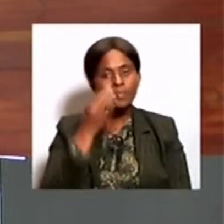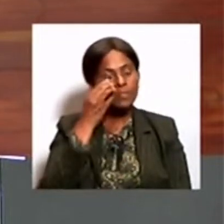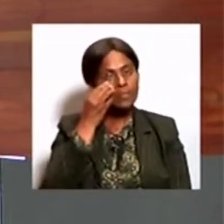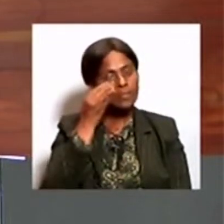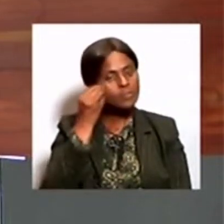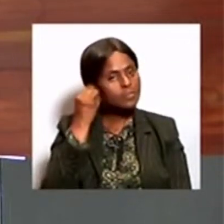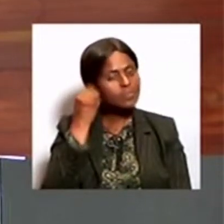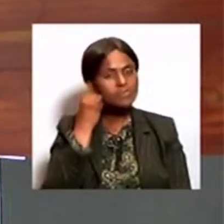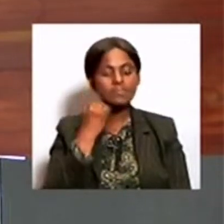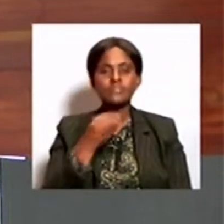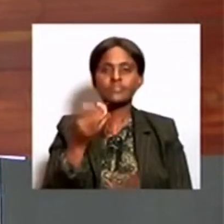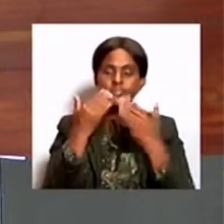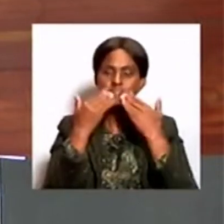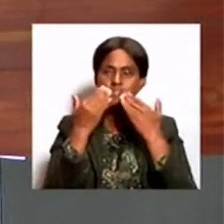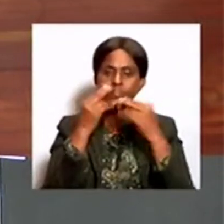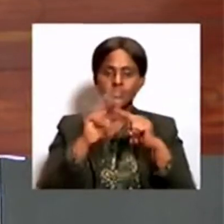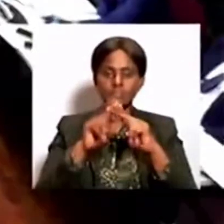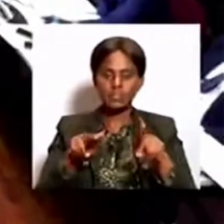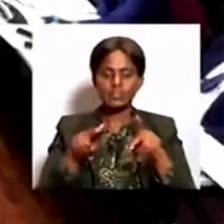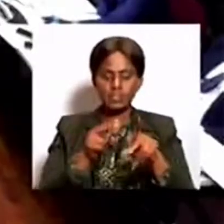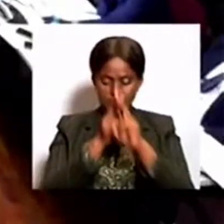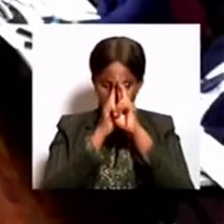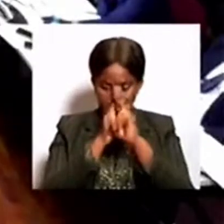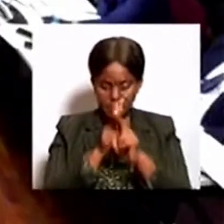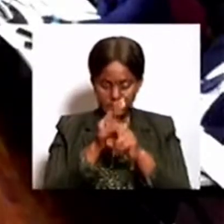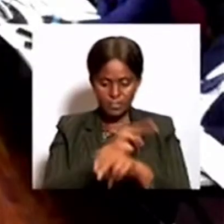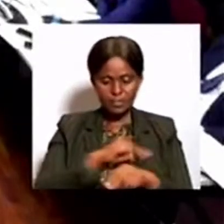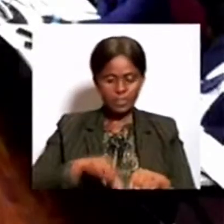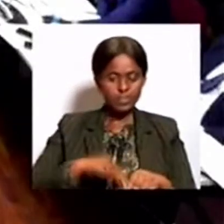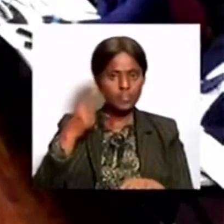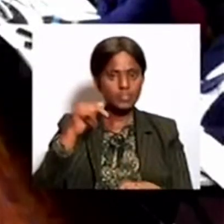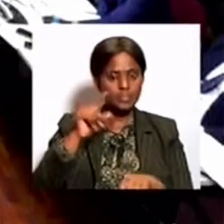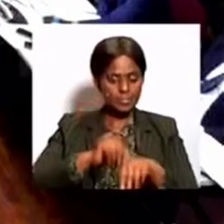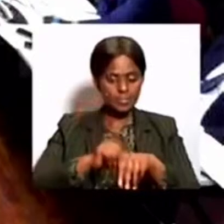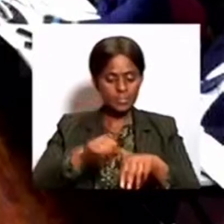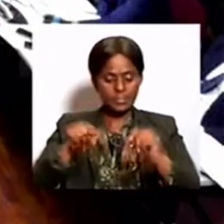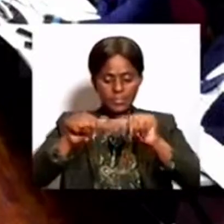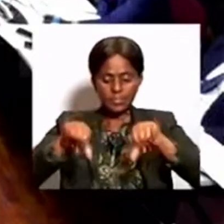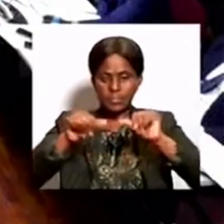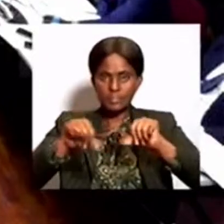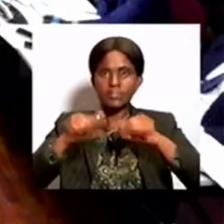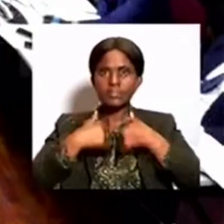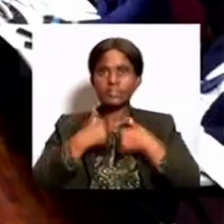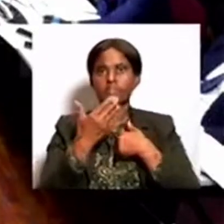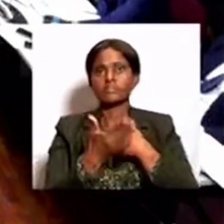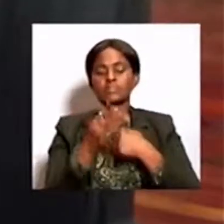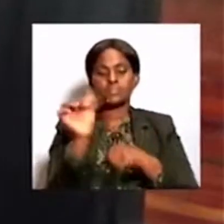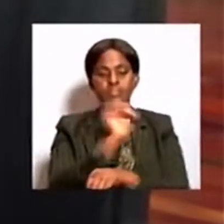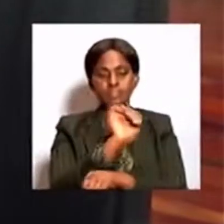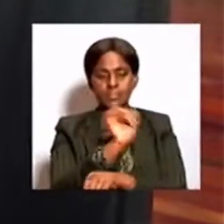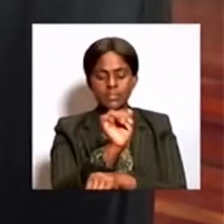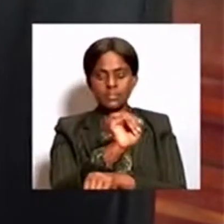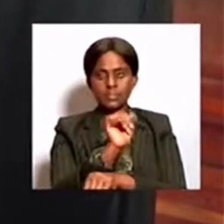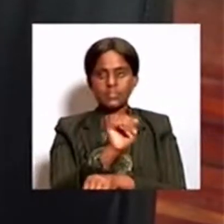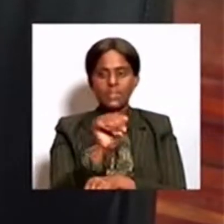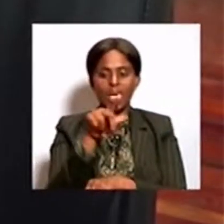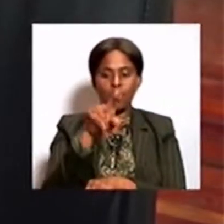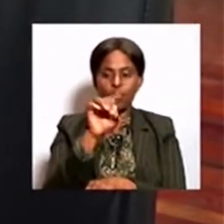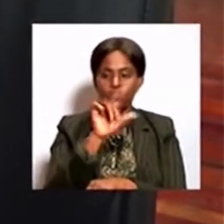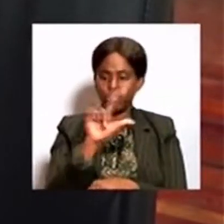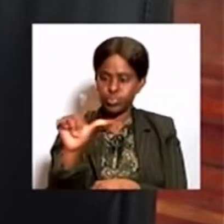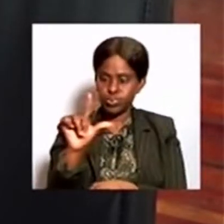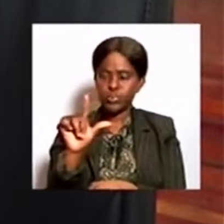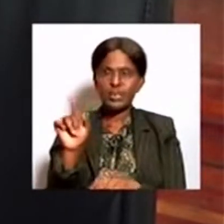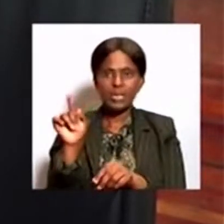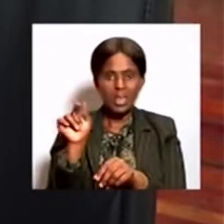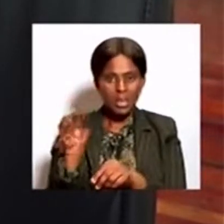Thank you, Chair, and thank you, Honorable Member, for the question. At the time of audit, the vehicle was a poor vehicle and it was not